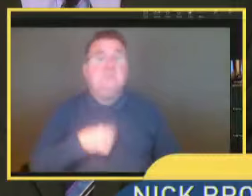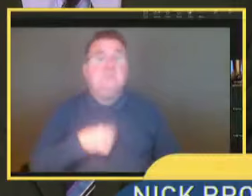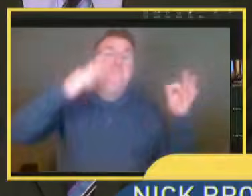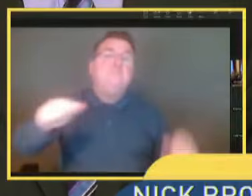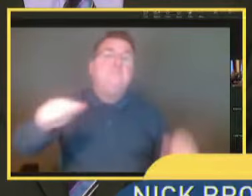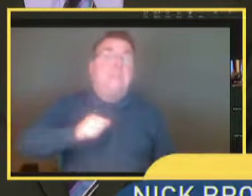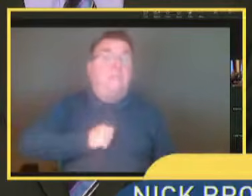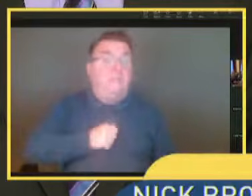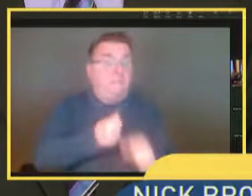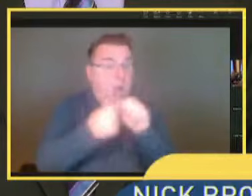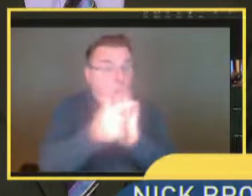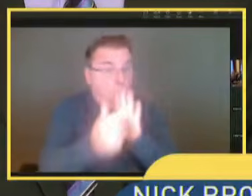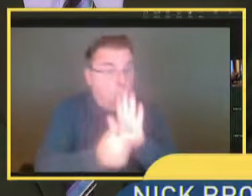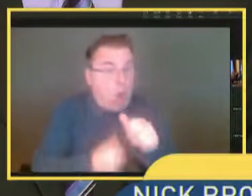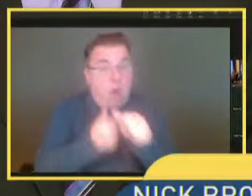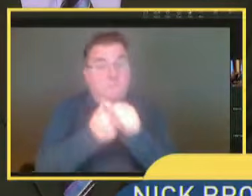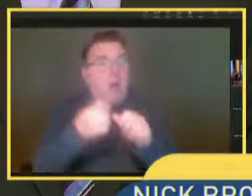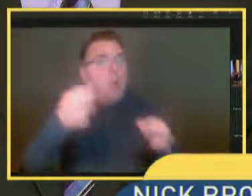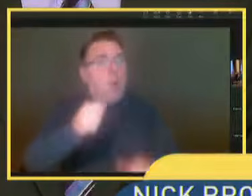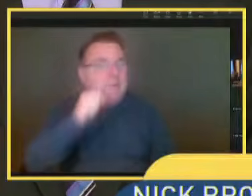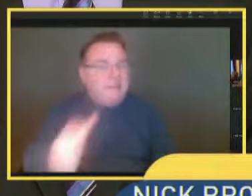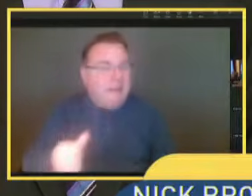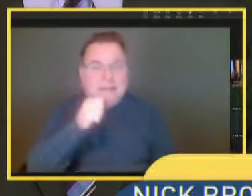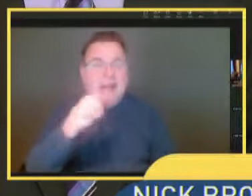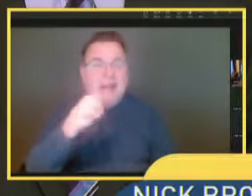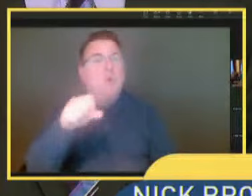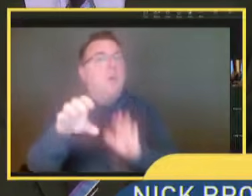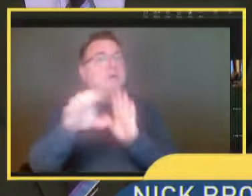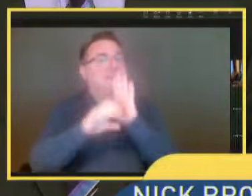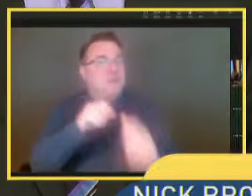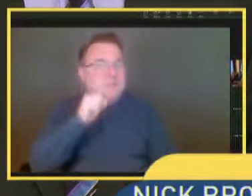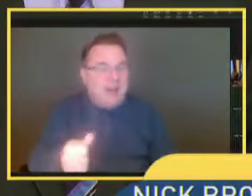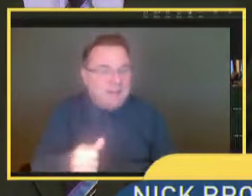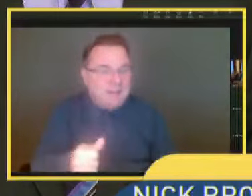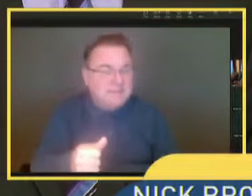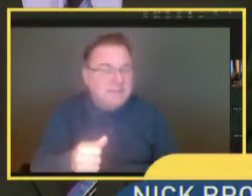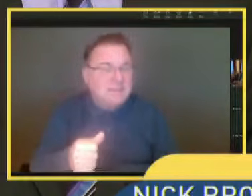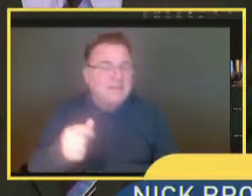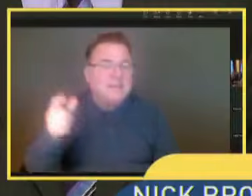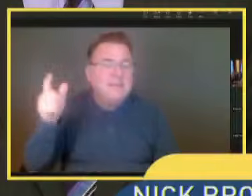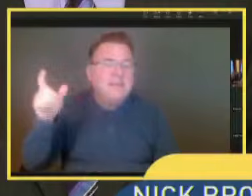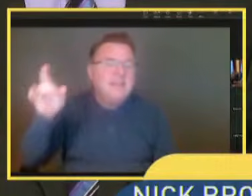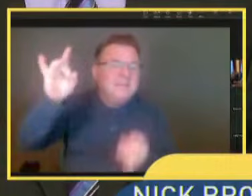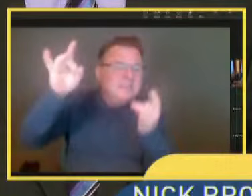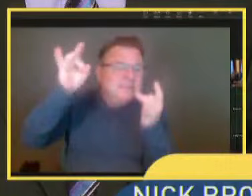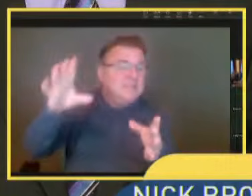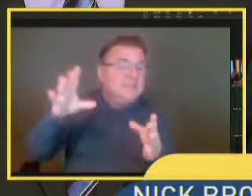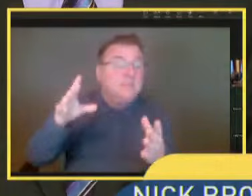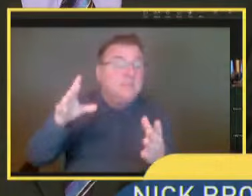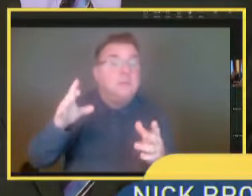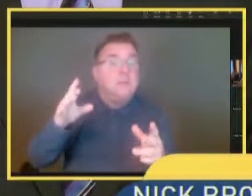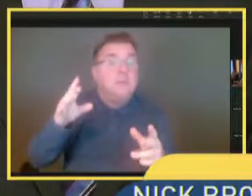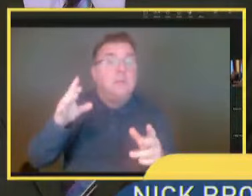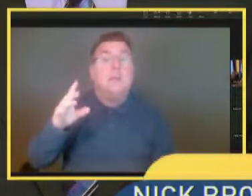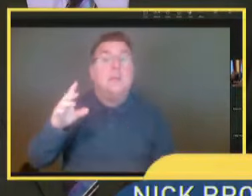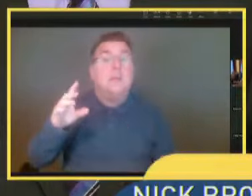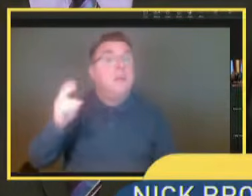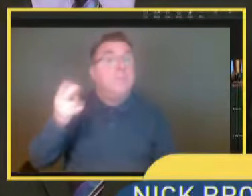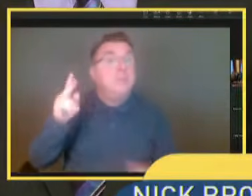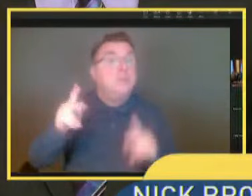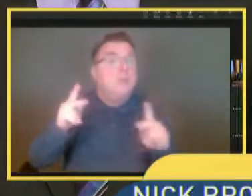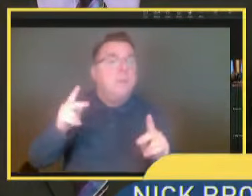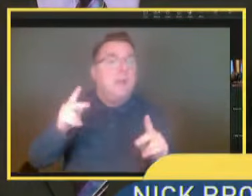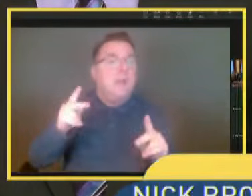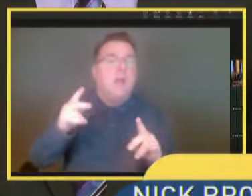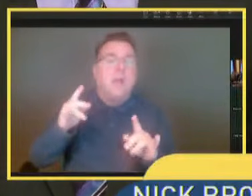and certainly not the United States Constitution. This violence has widely been met with Minnesotans' love of their